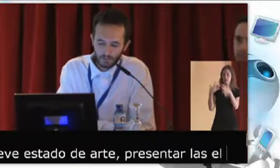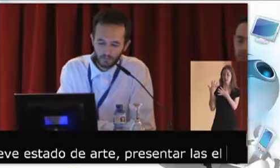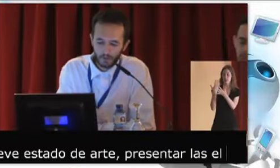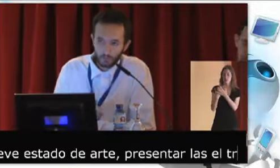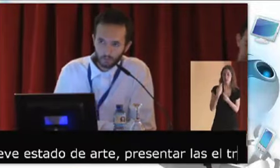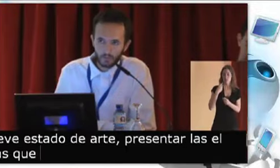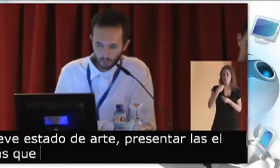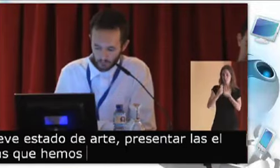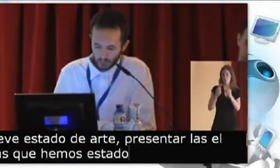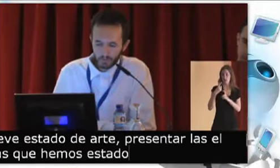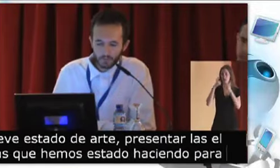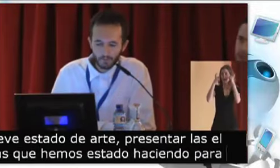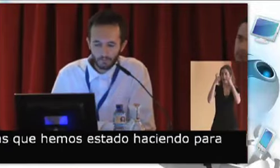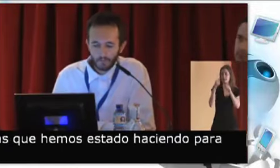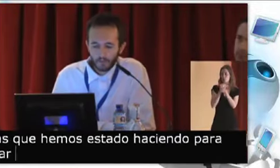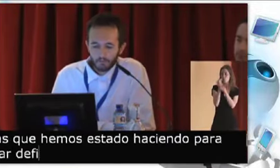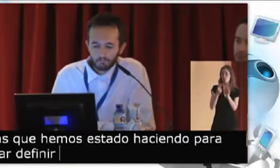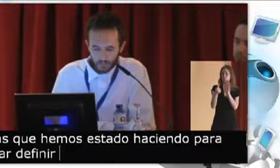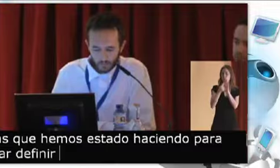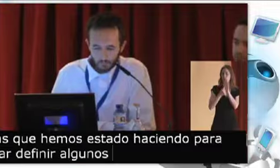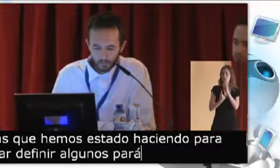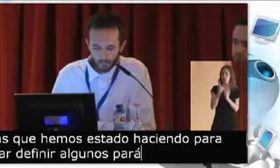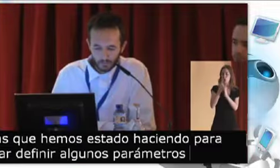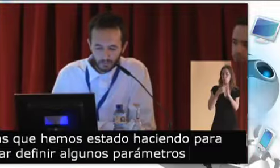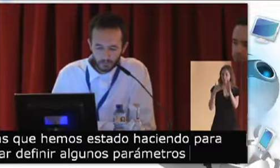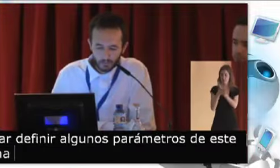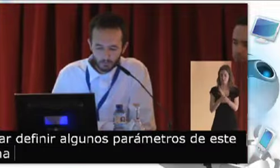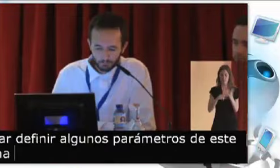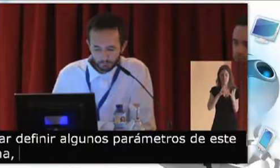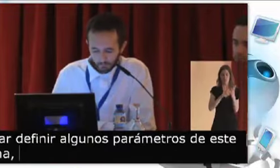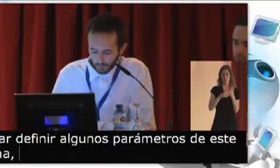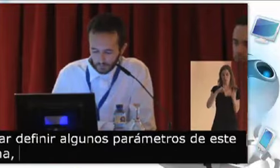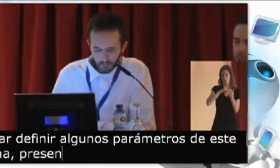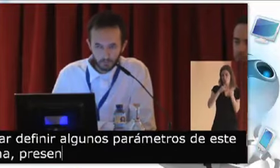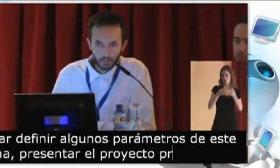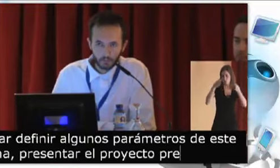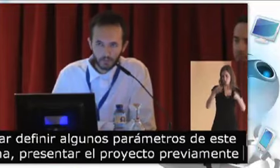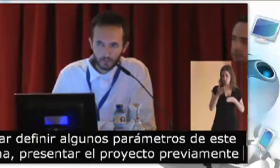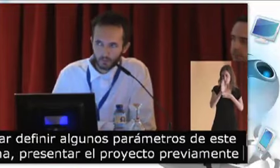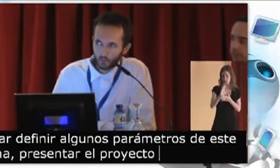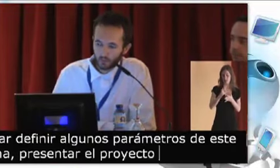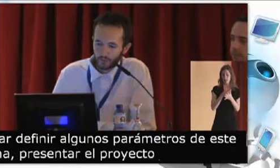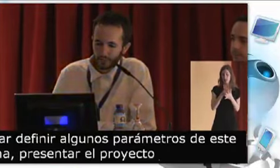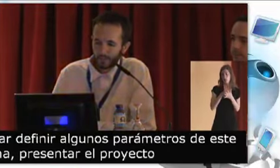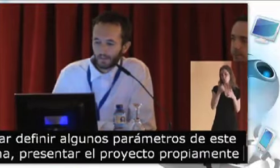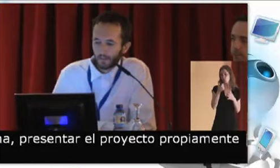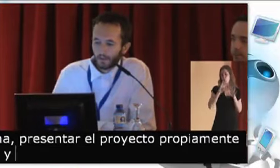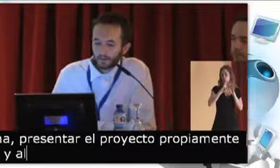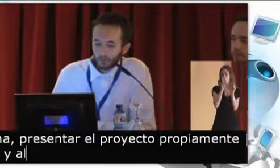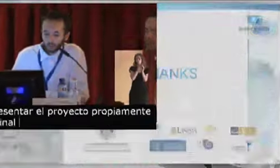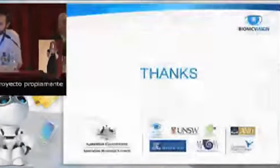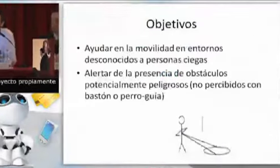the interviews that we have done to try and define some of the parameters, presenting the project as such, and